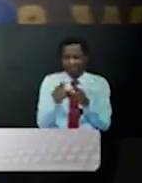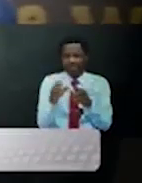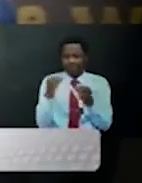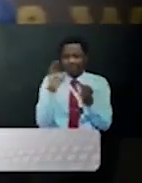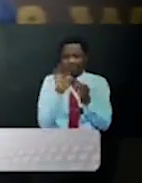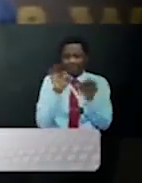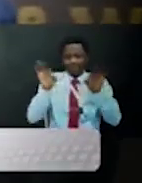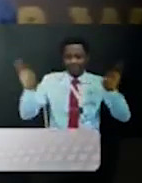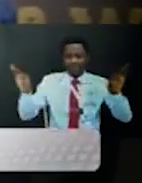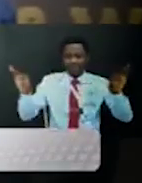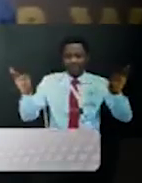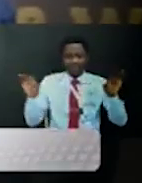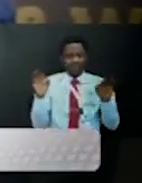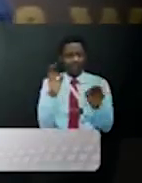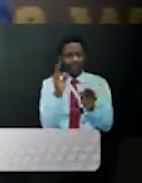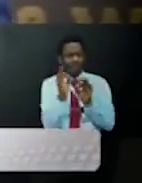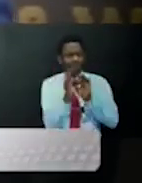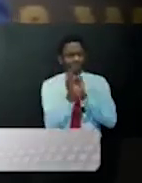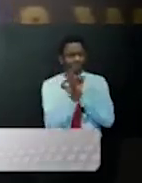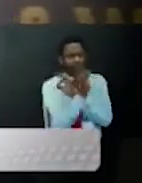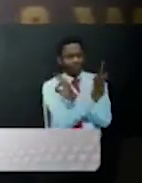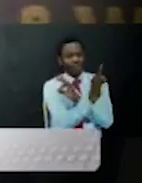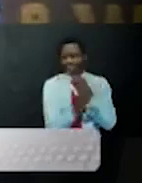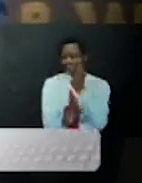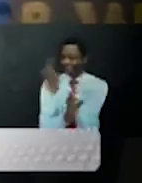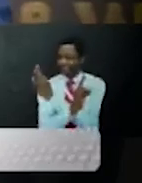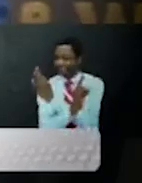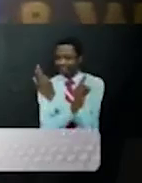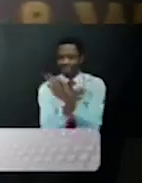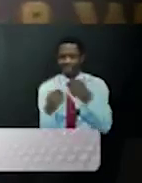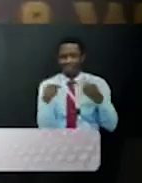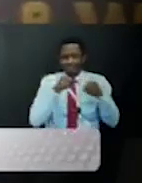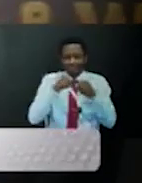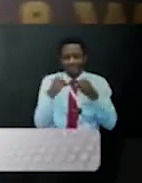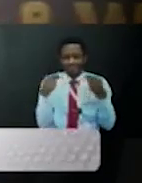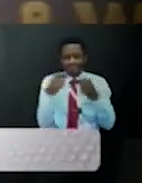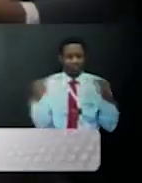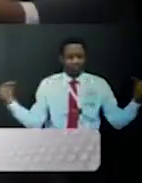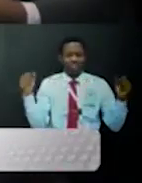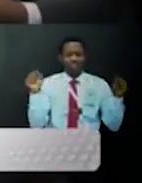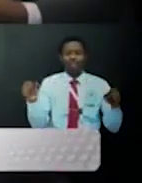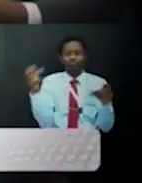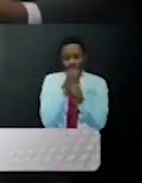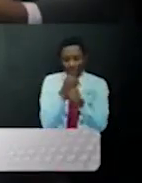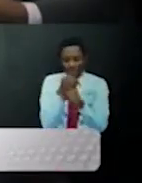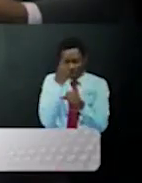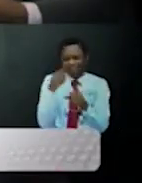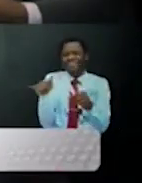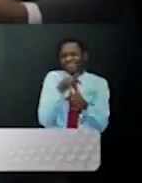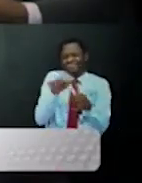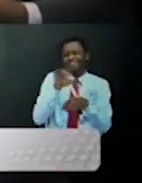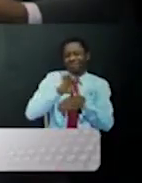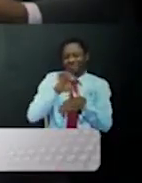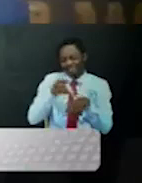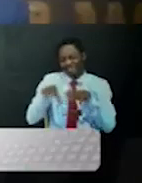deal with those behind him, so that the front and the back is effectively covered. Are we together? And